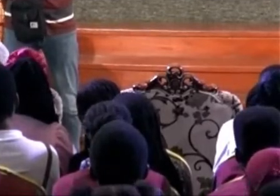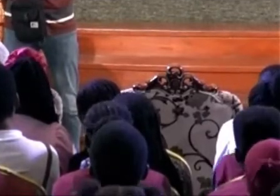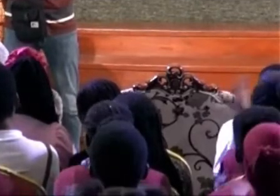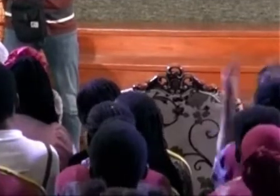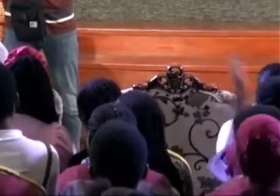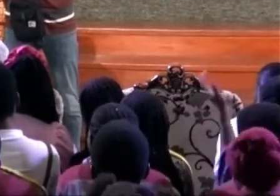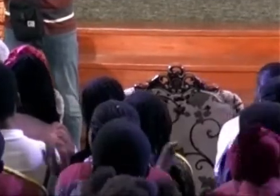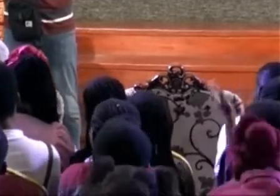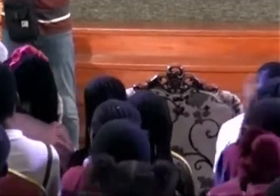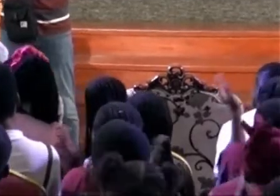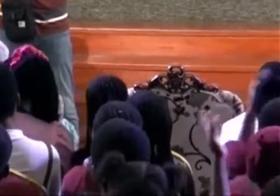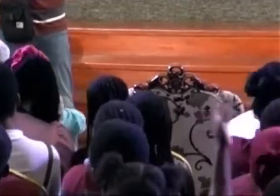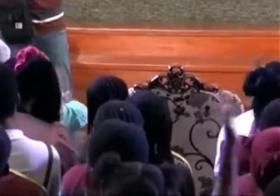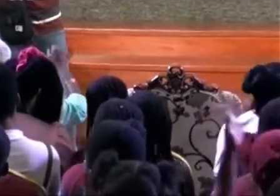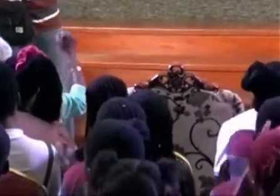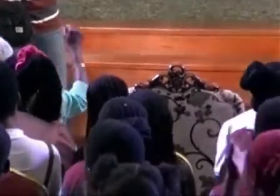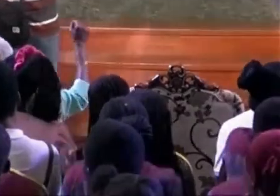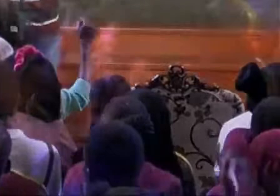Olivia.